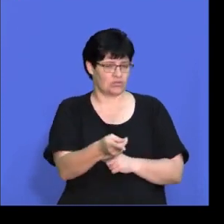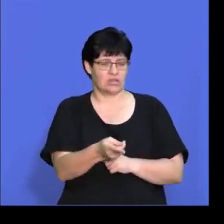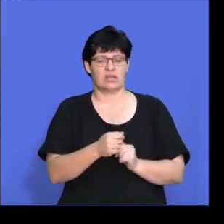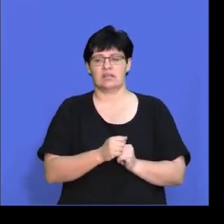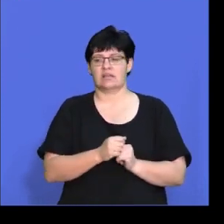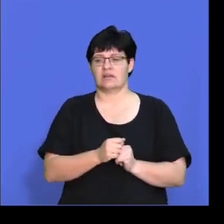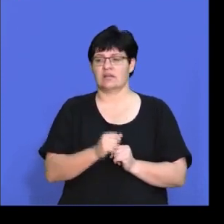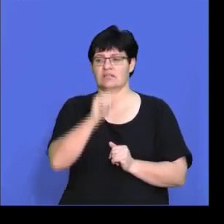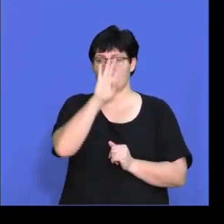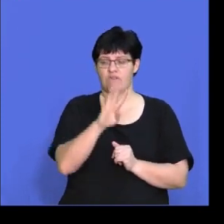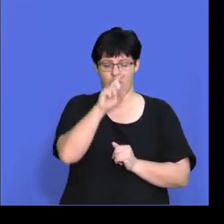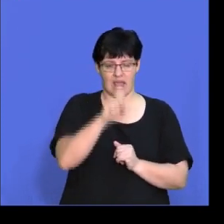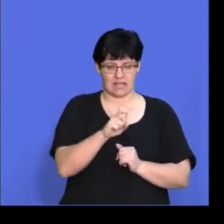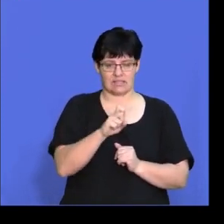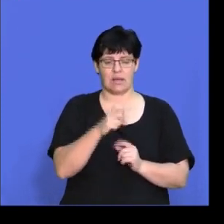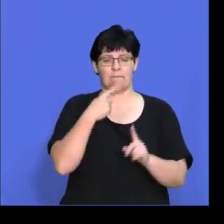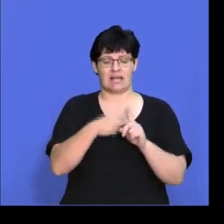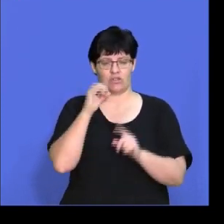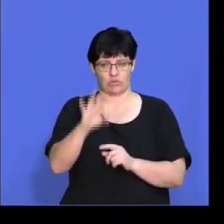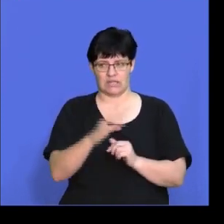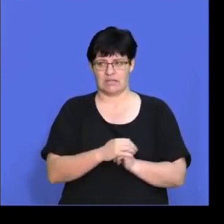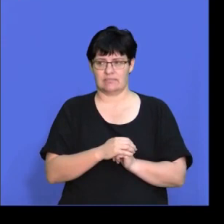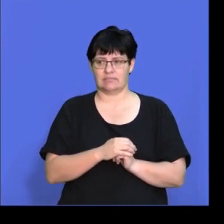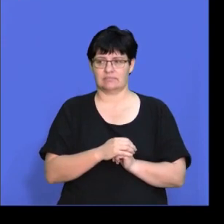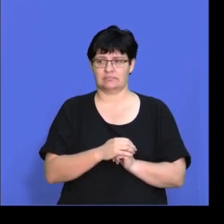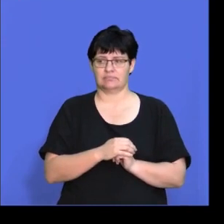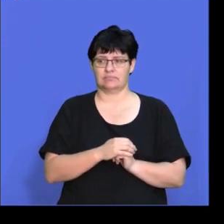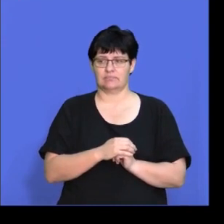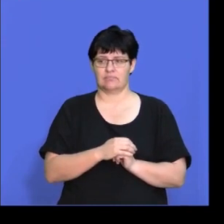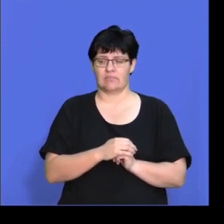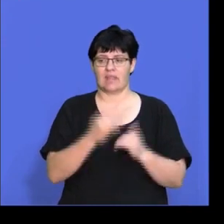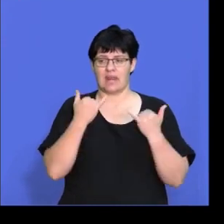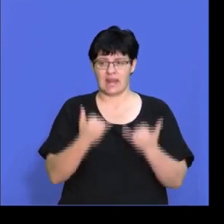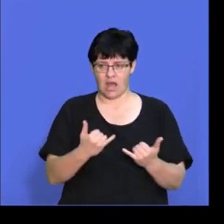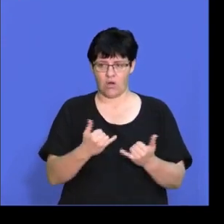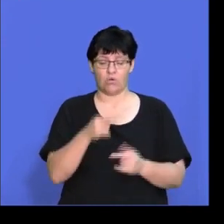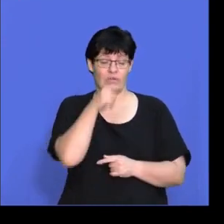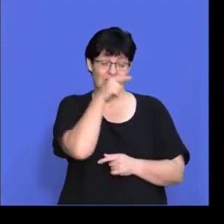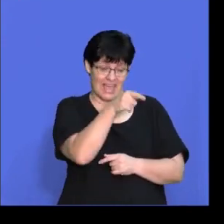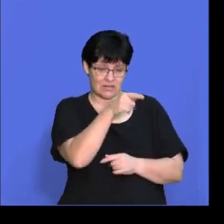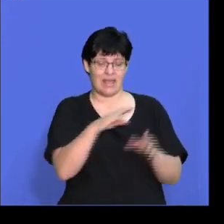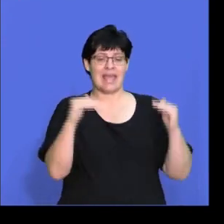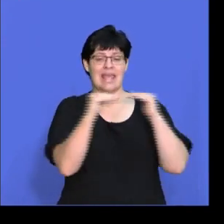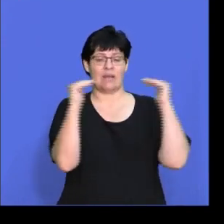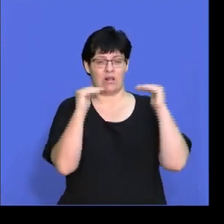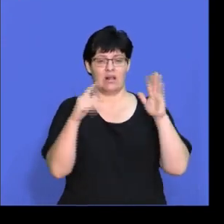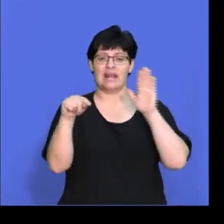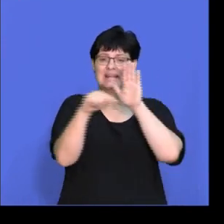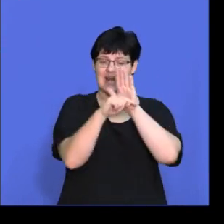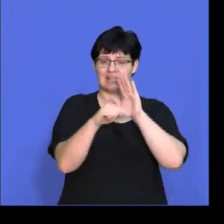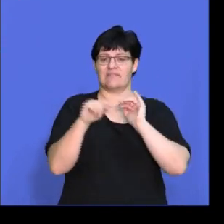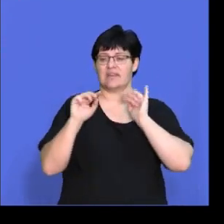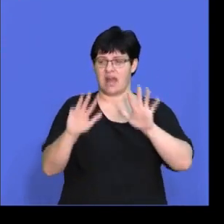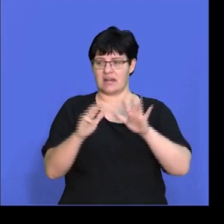derivative of. It's 4x plus 3. And we can now make that equal to